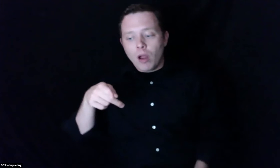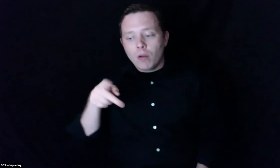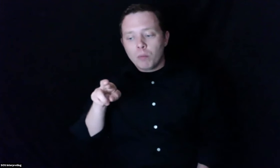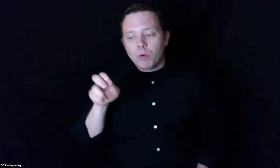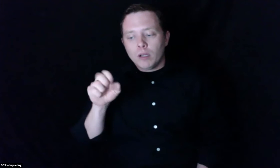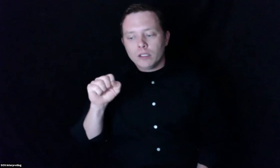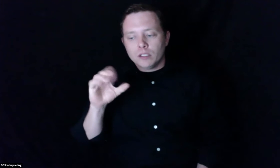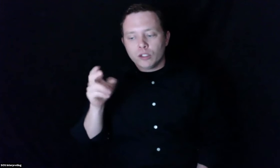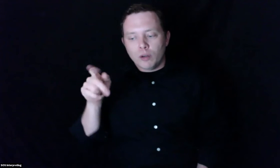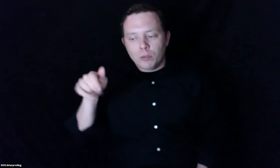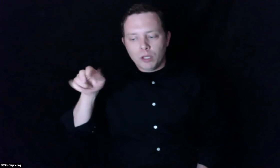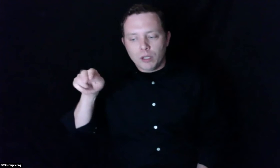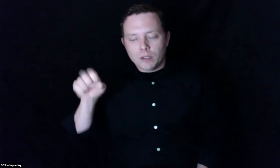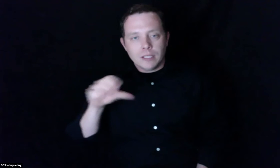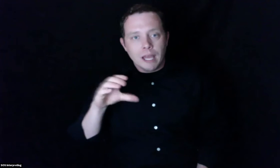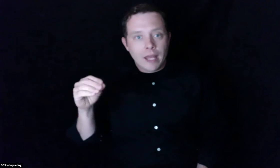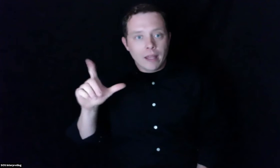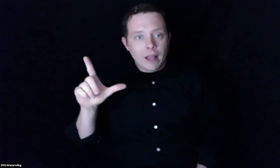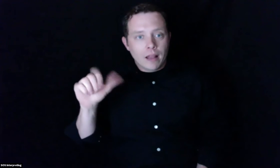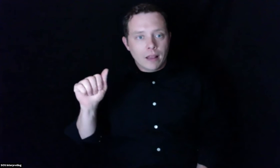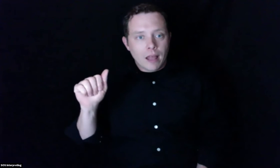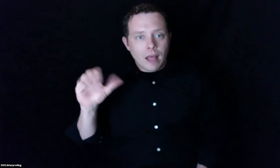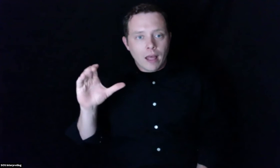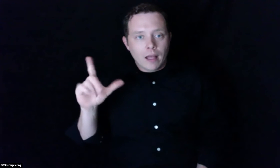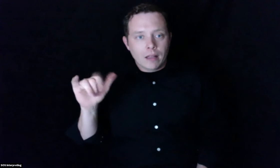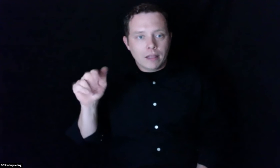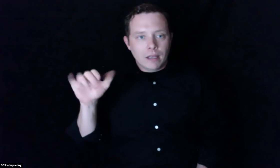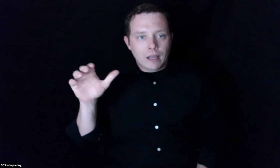La Clinica pharmacy.